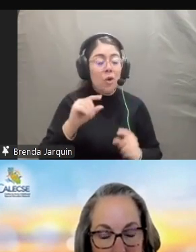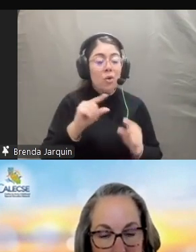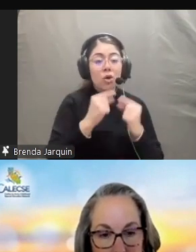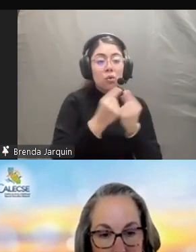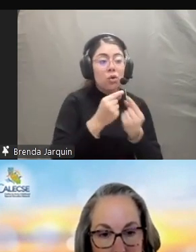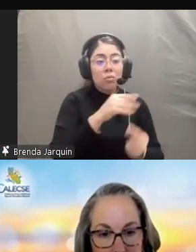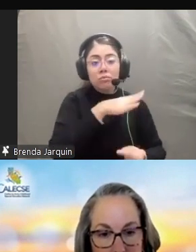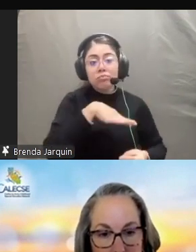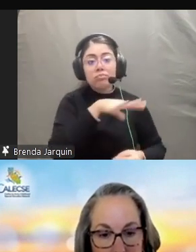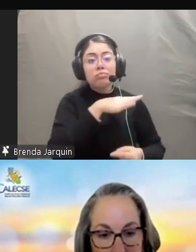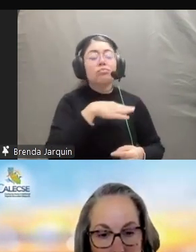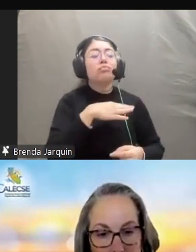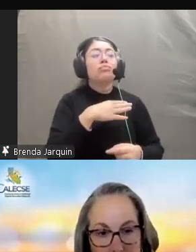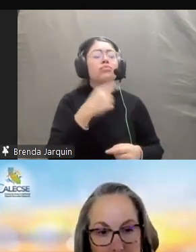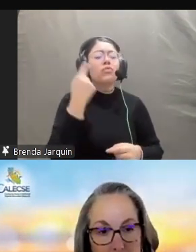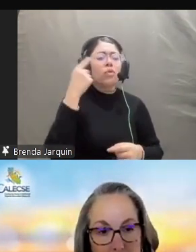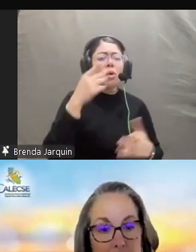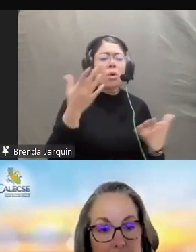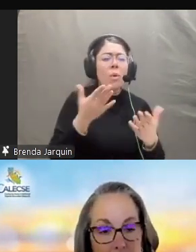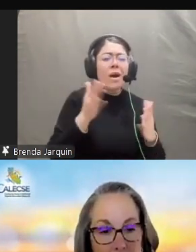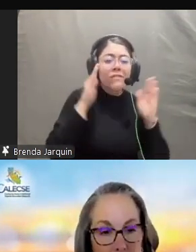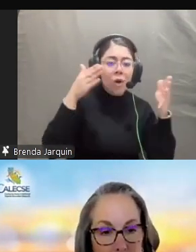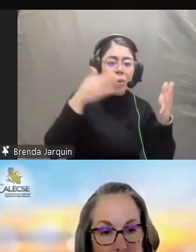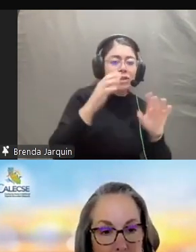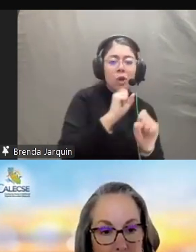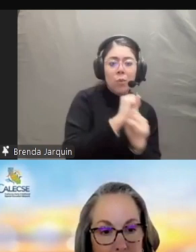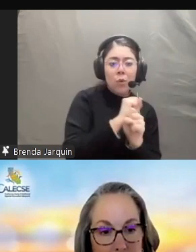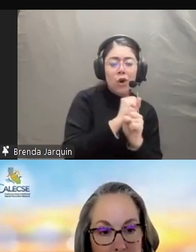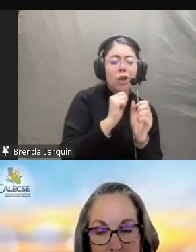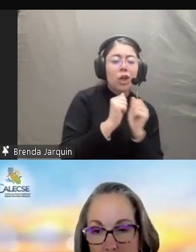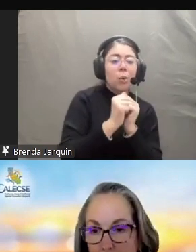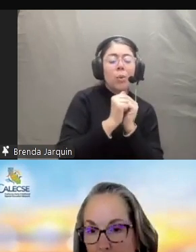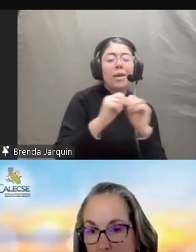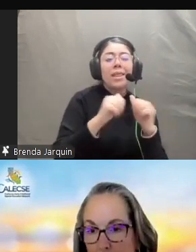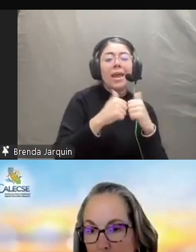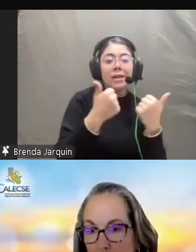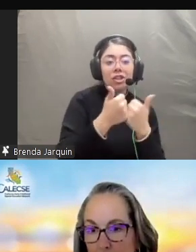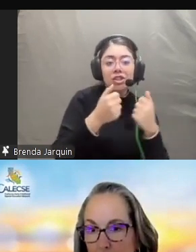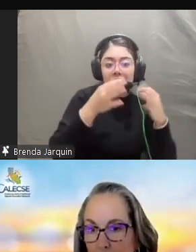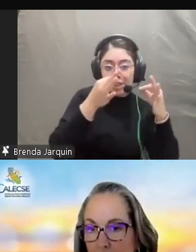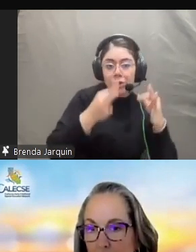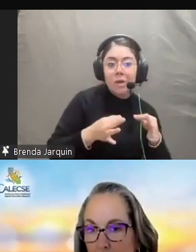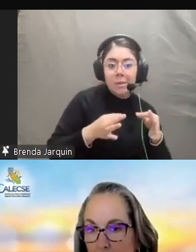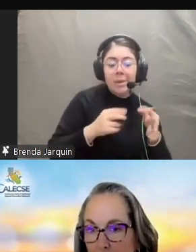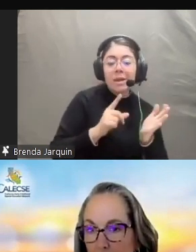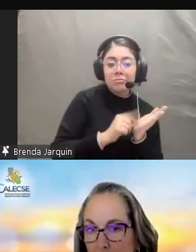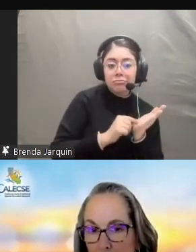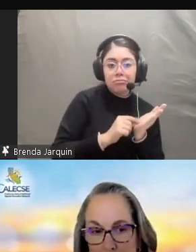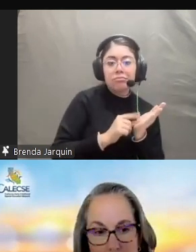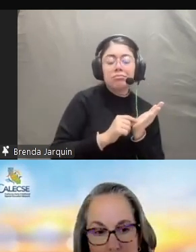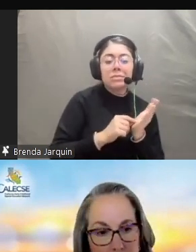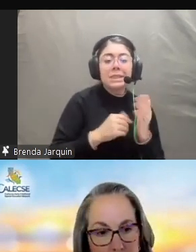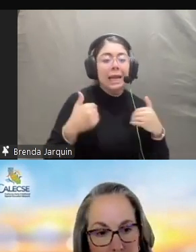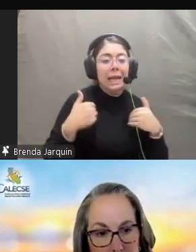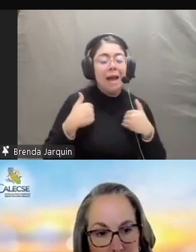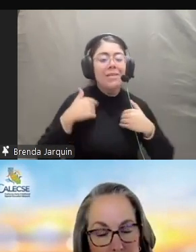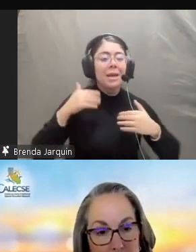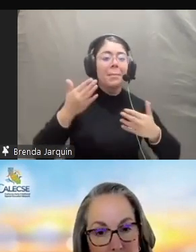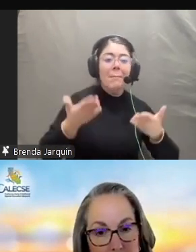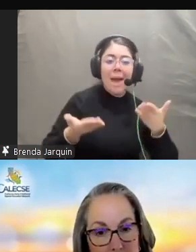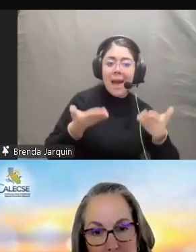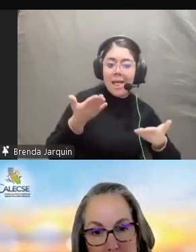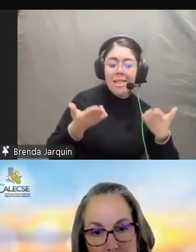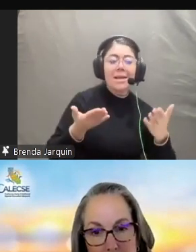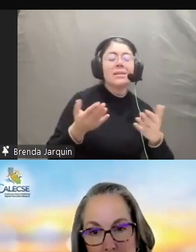on the interagency agreement. And we made sure to have balanced perspectives from both agencies.